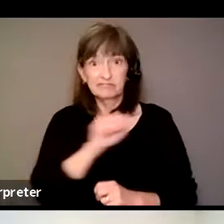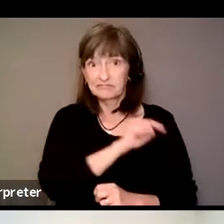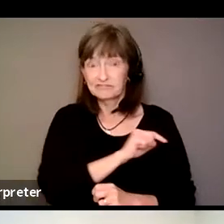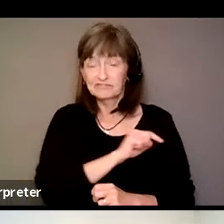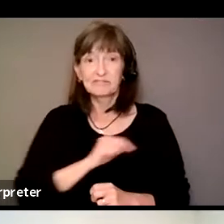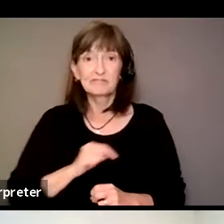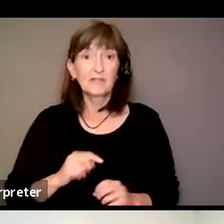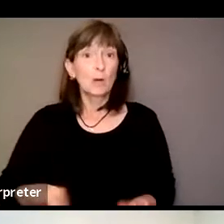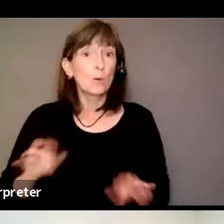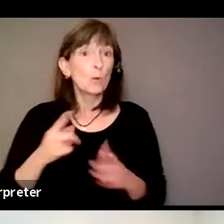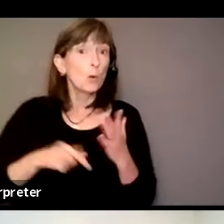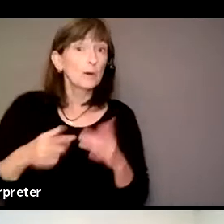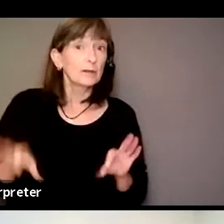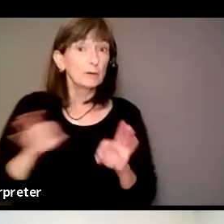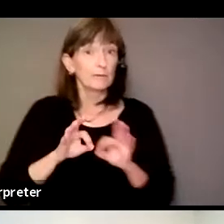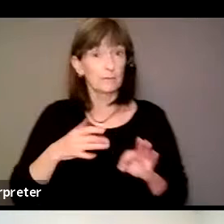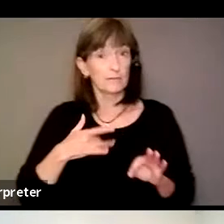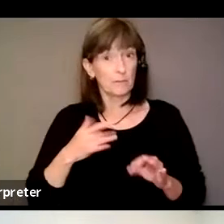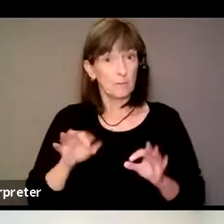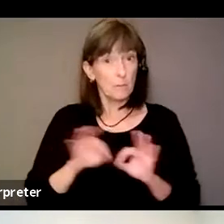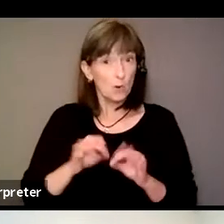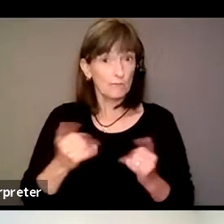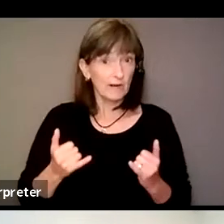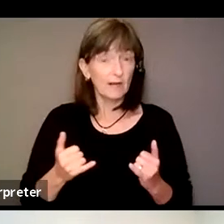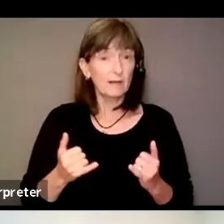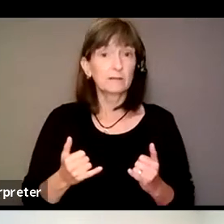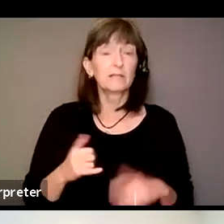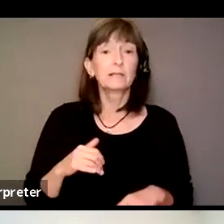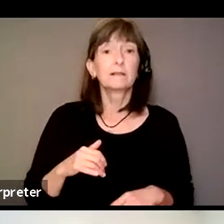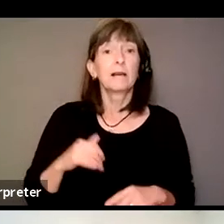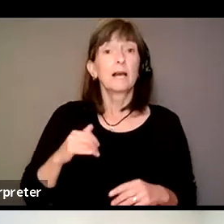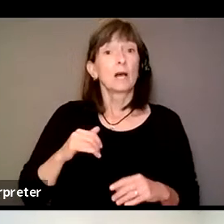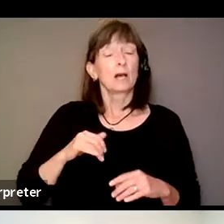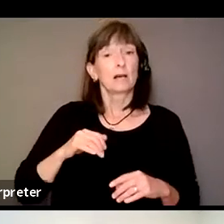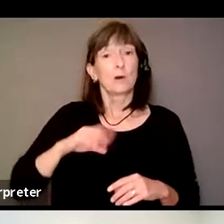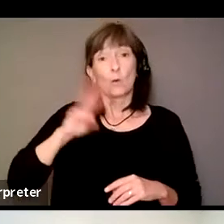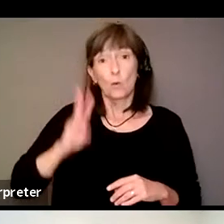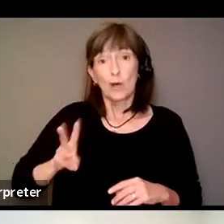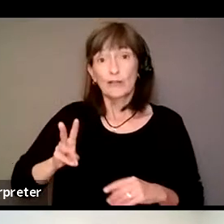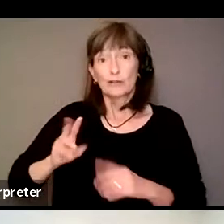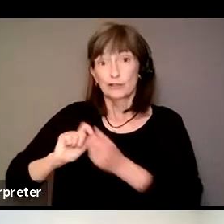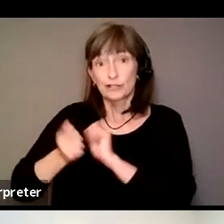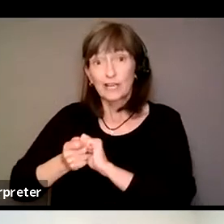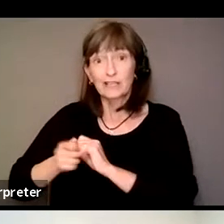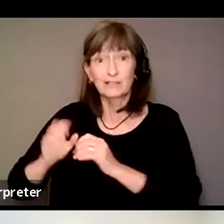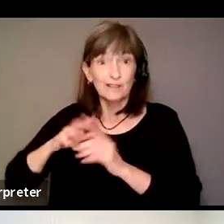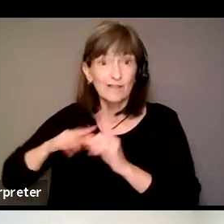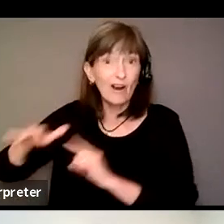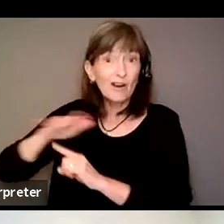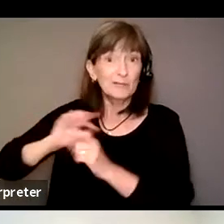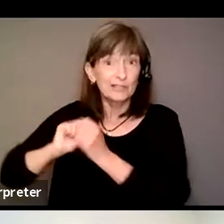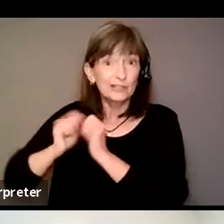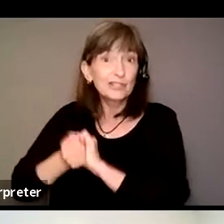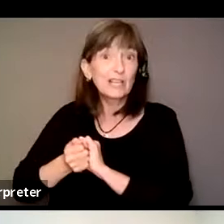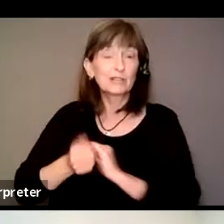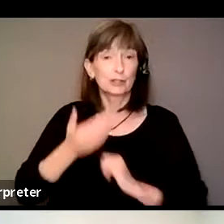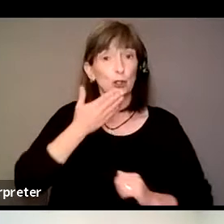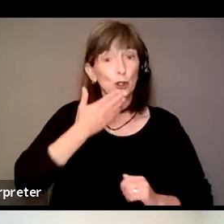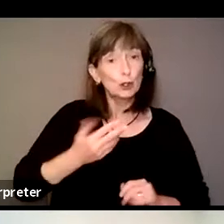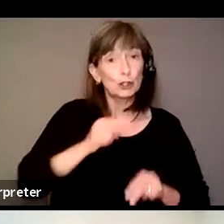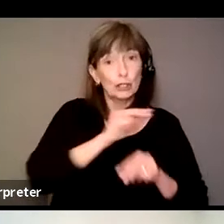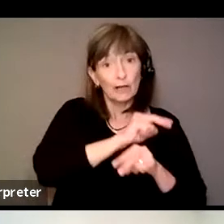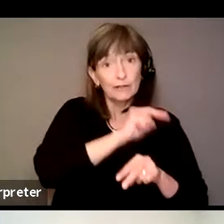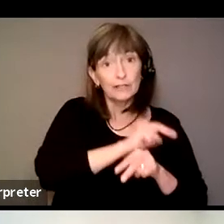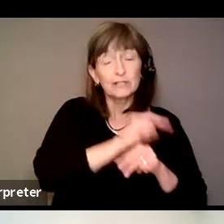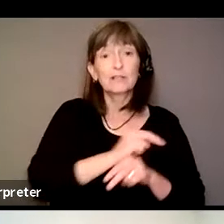matter right now in our communities, like climate change, good governance, accountability for councils, food